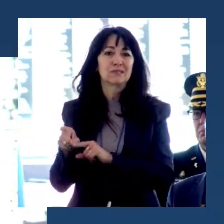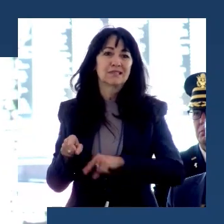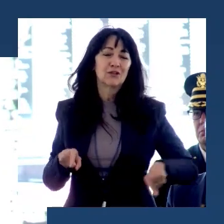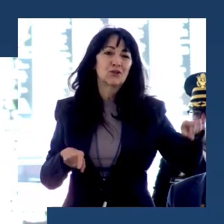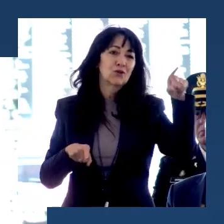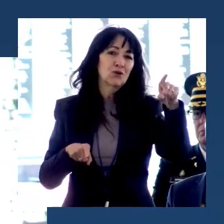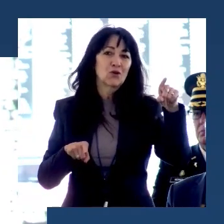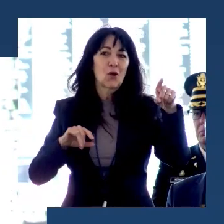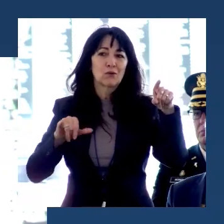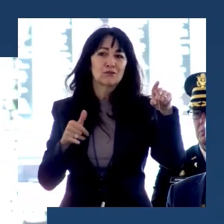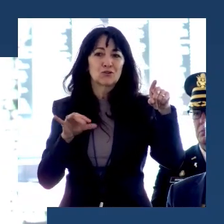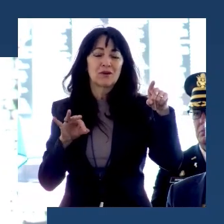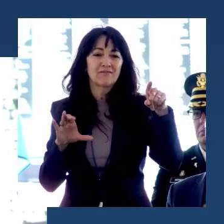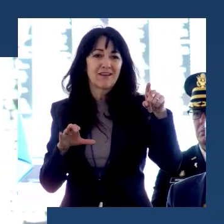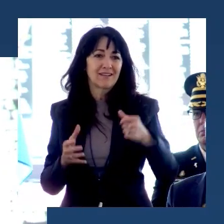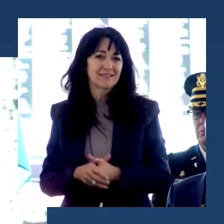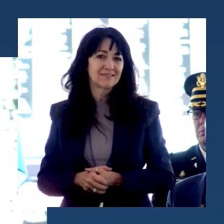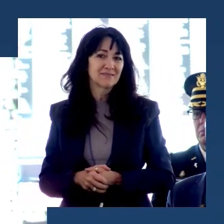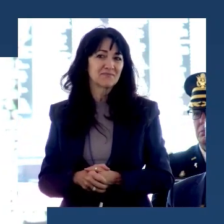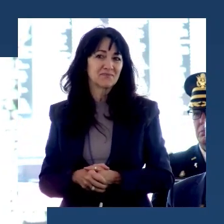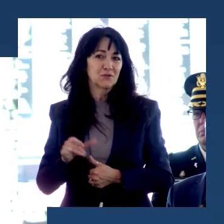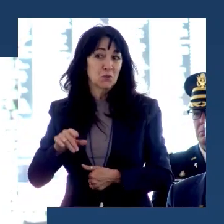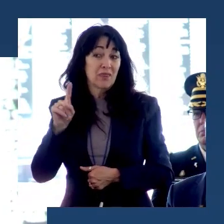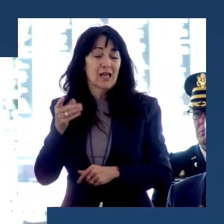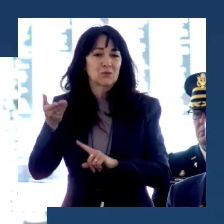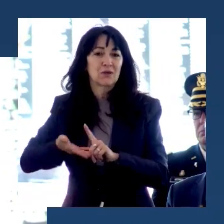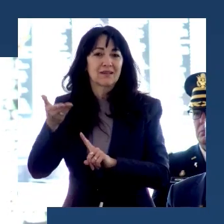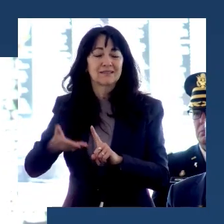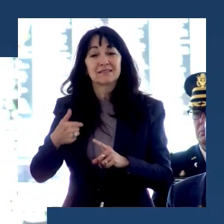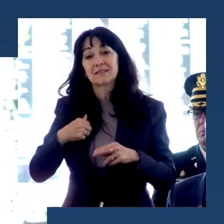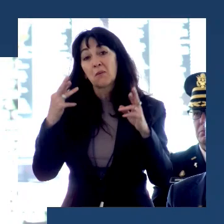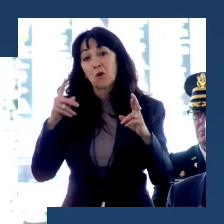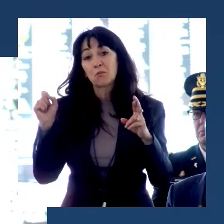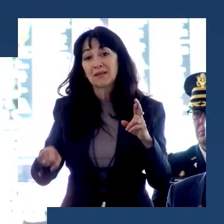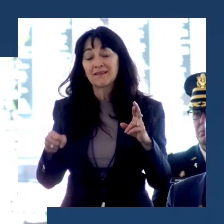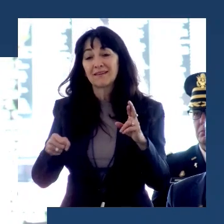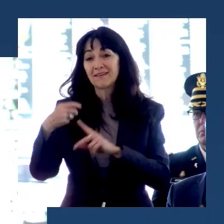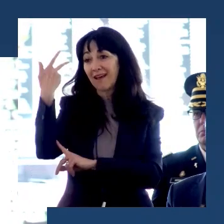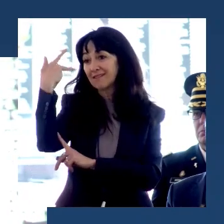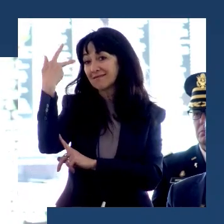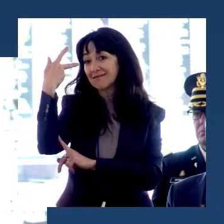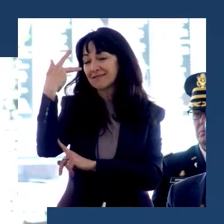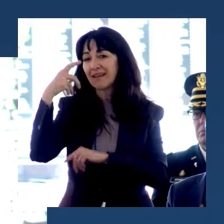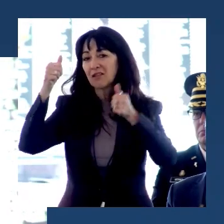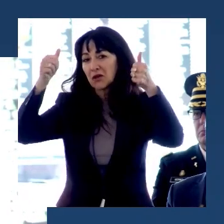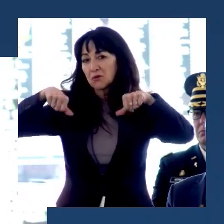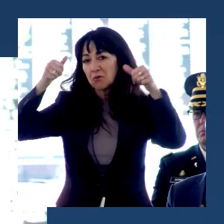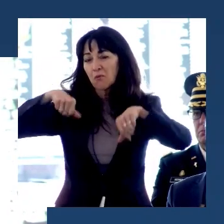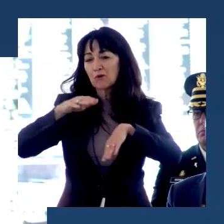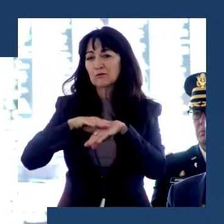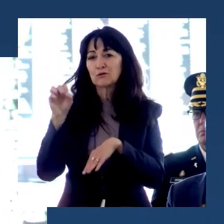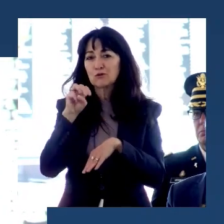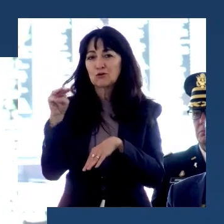us. So that's where he is. And I'm hoping we can get him to record his remarks and put them out on social media later.